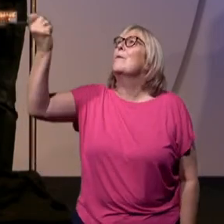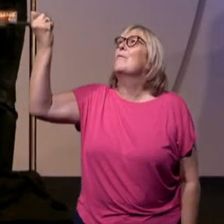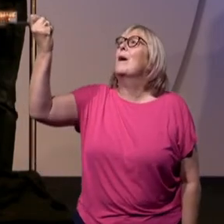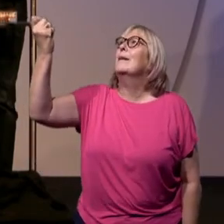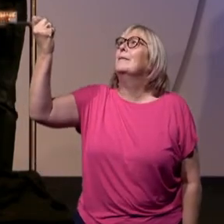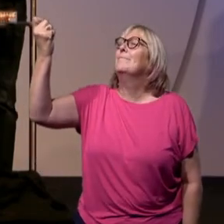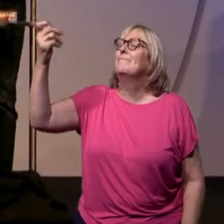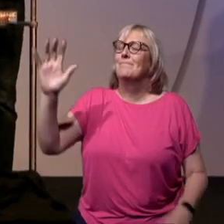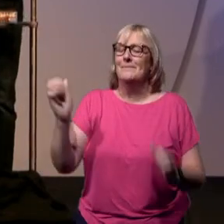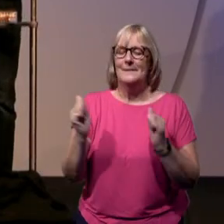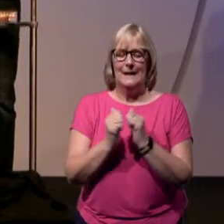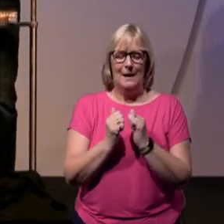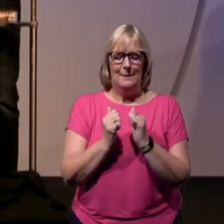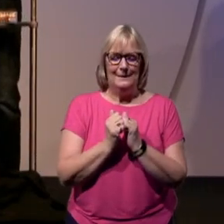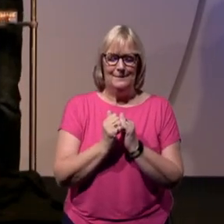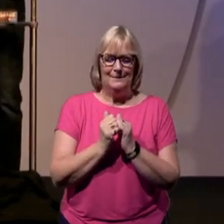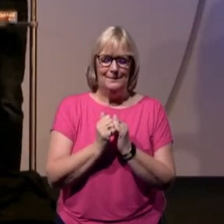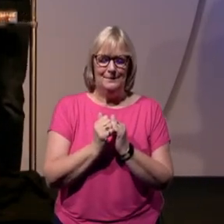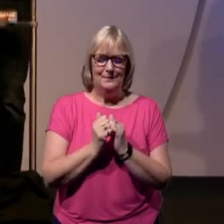Amen.